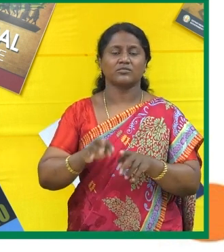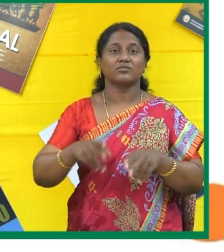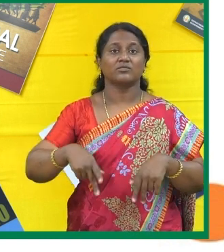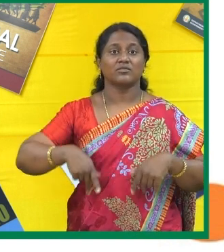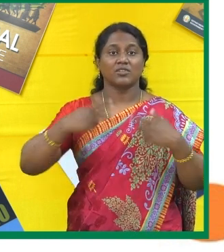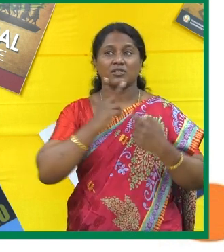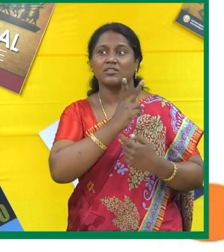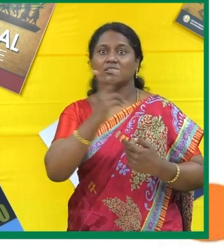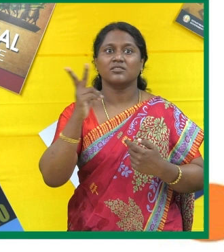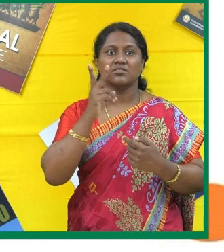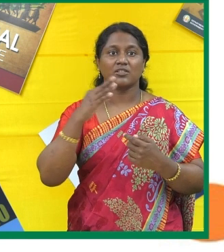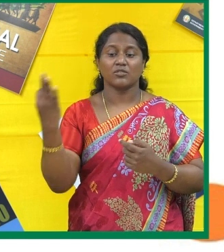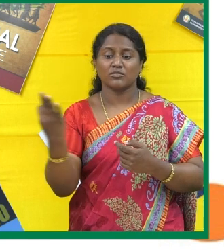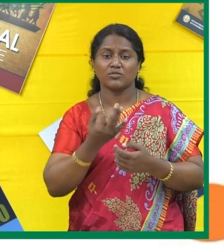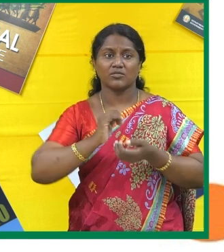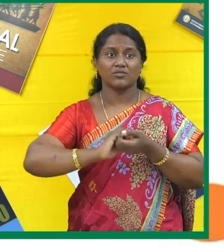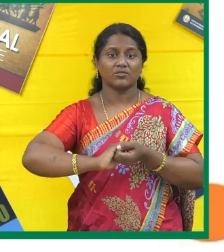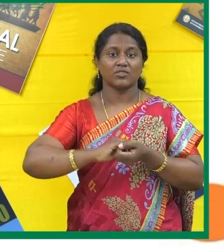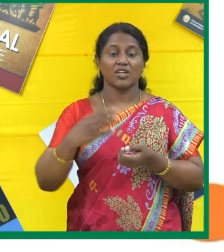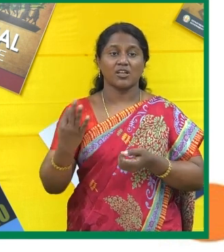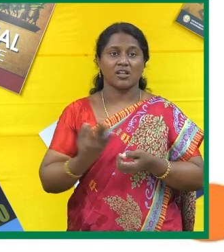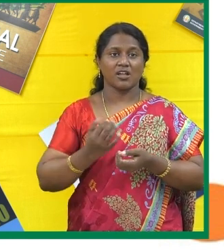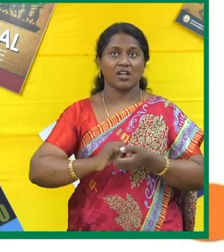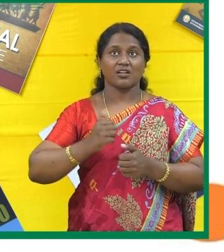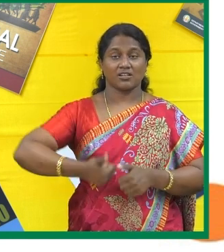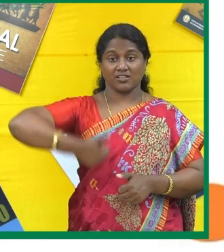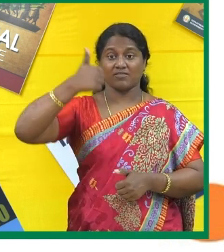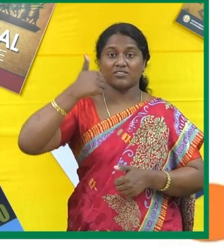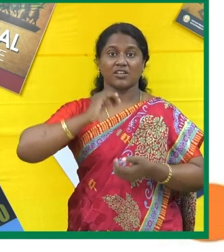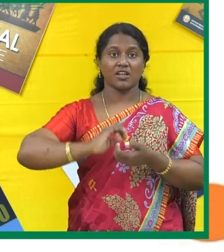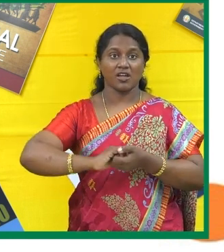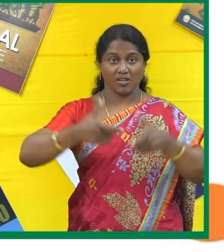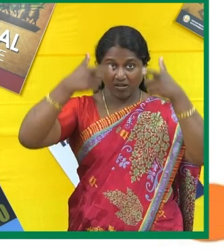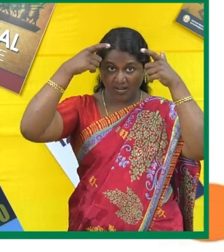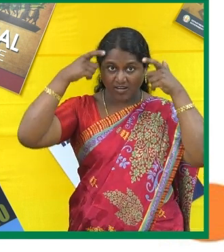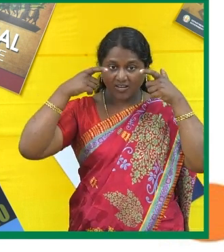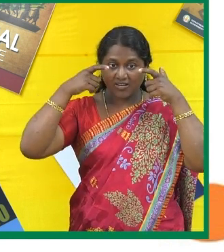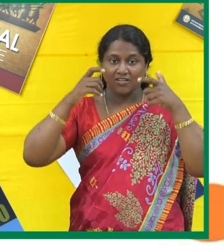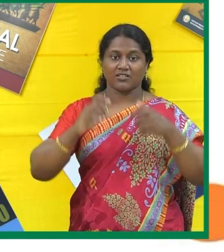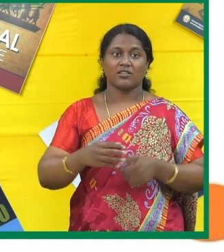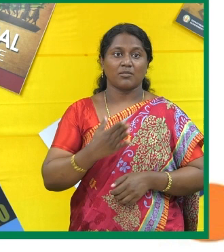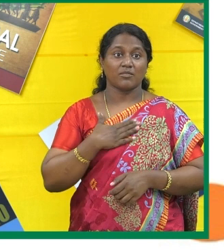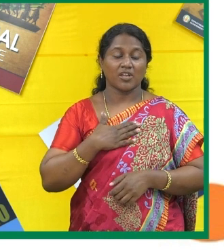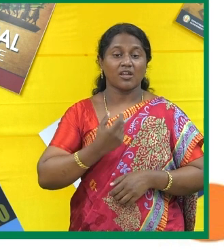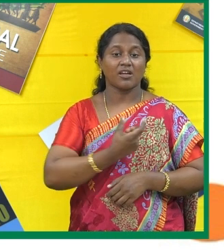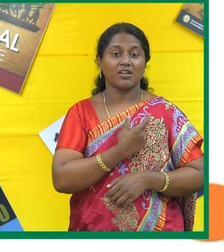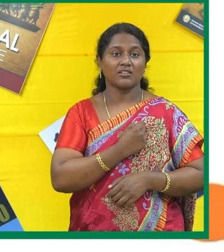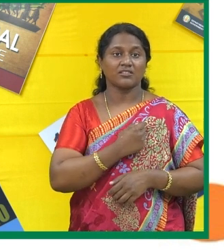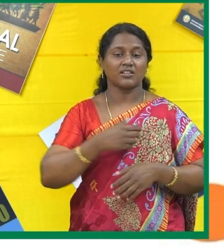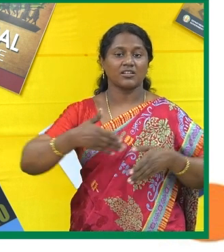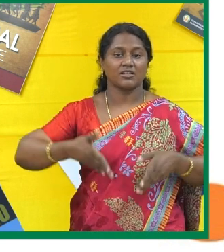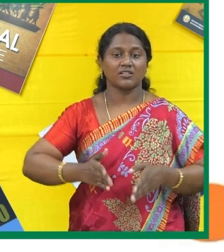boy, new friendship, high adventure and a crown. My heart